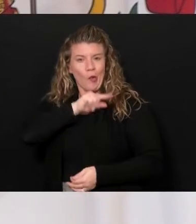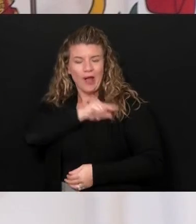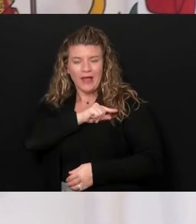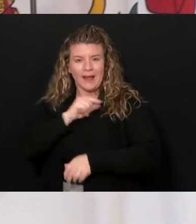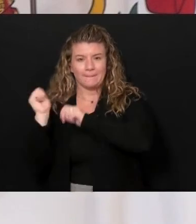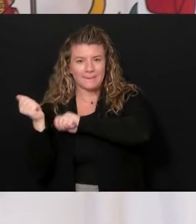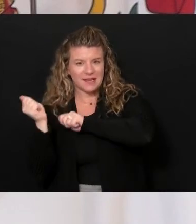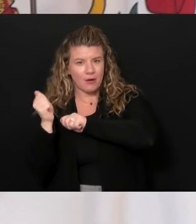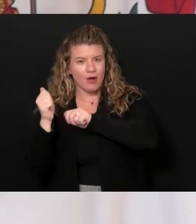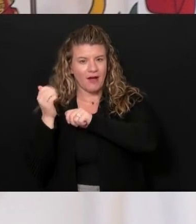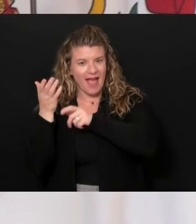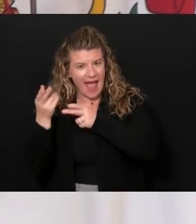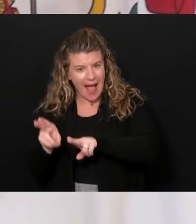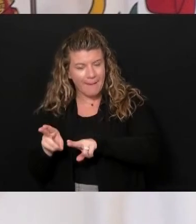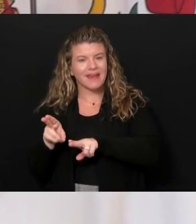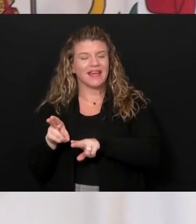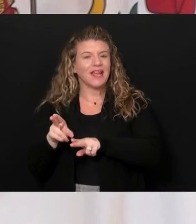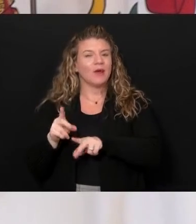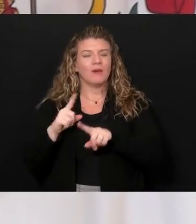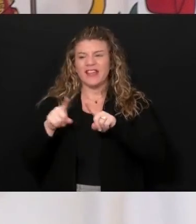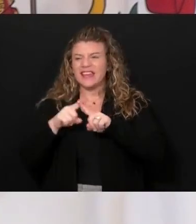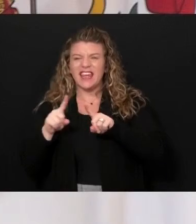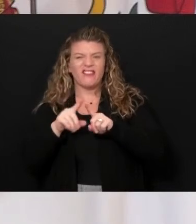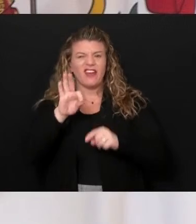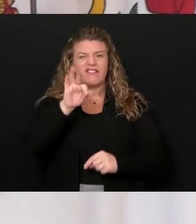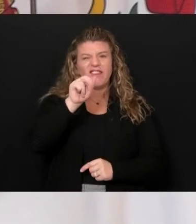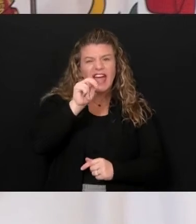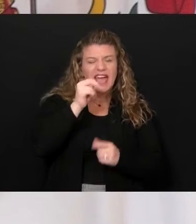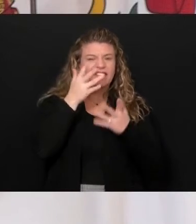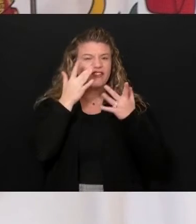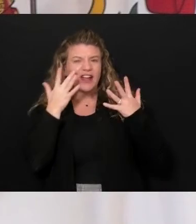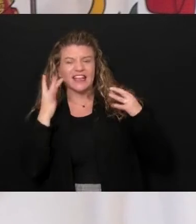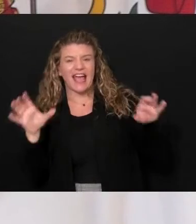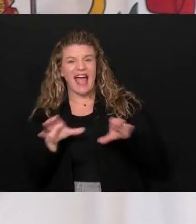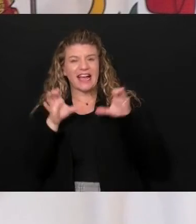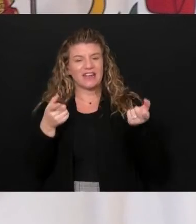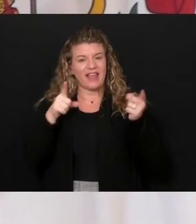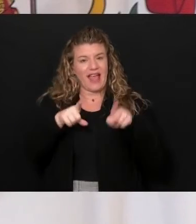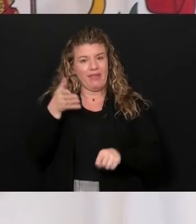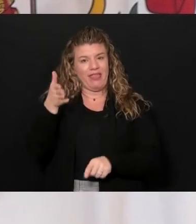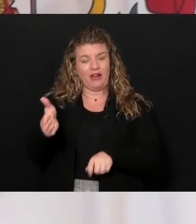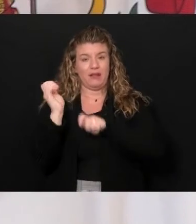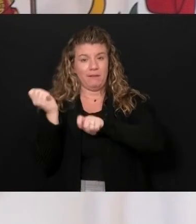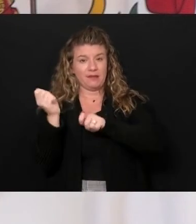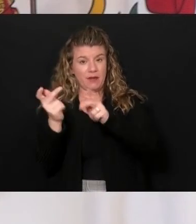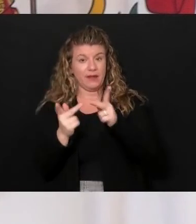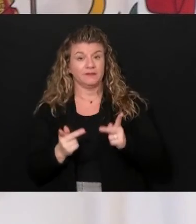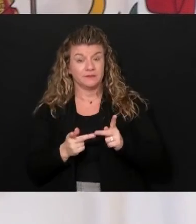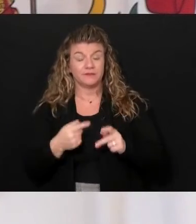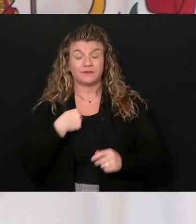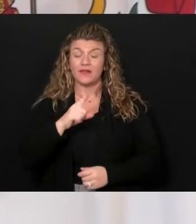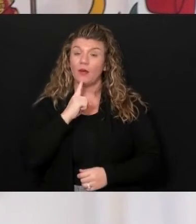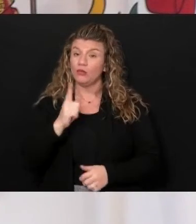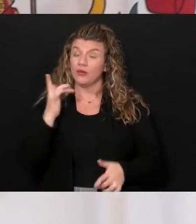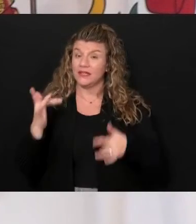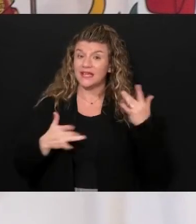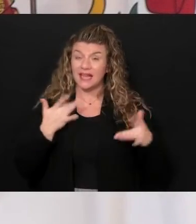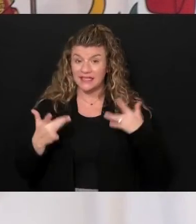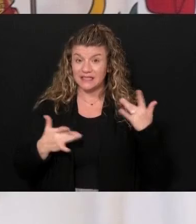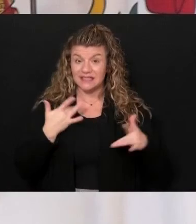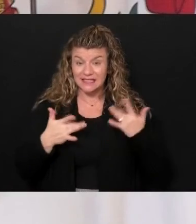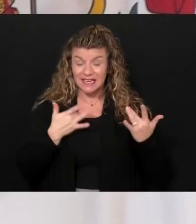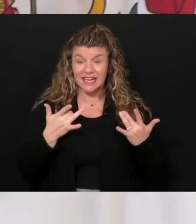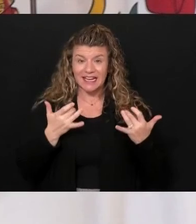action along with all the fan-friendly activities that go on at a ballpark. I am truly excited